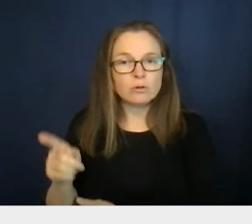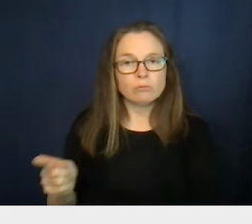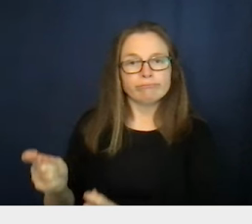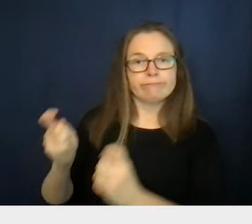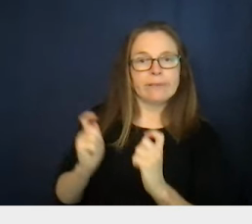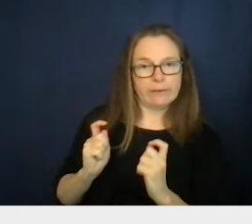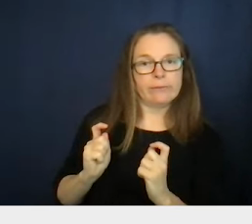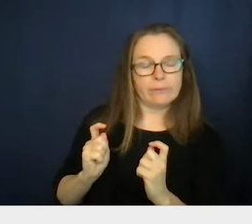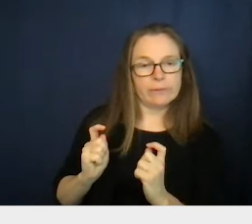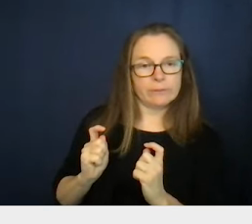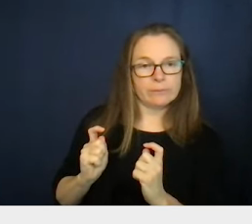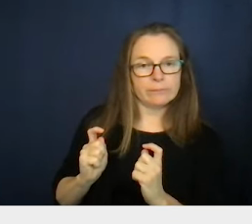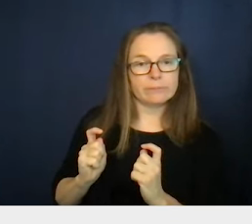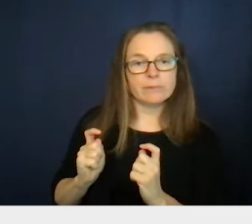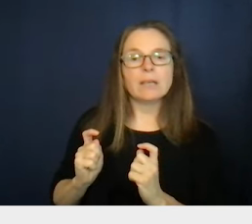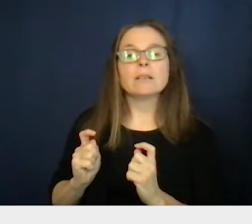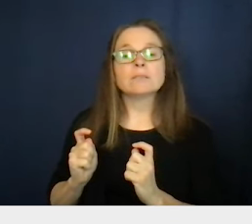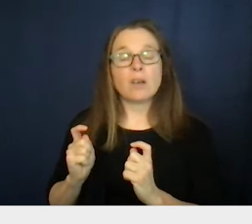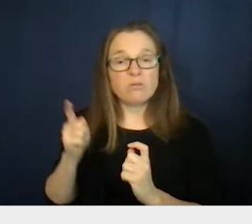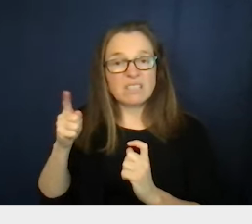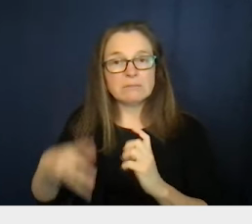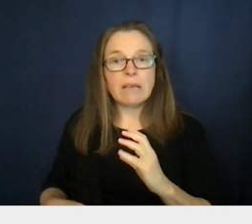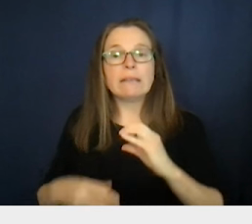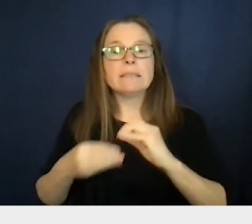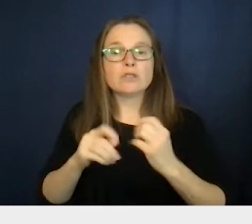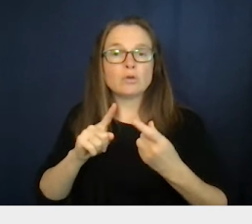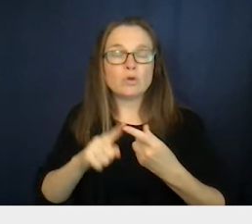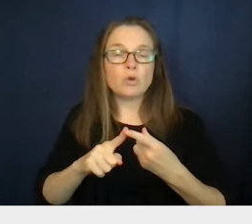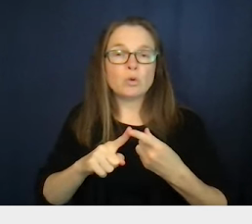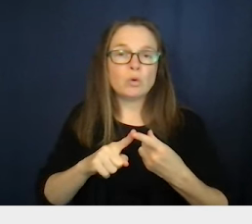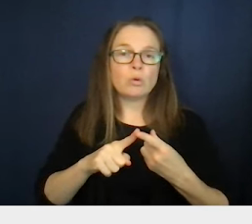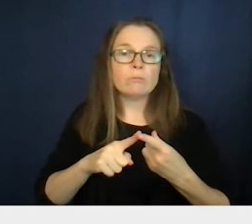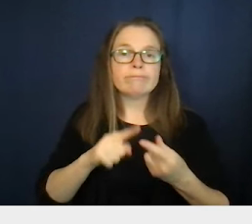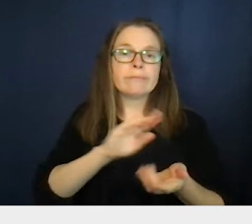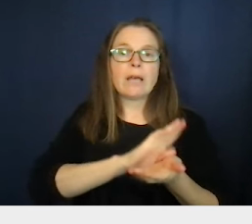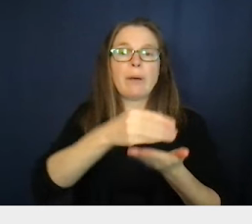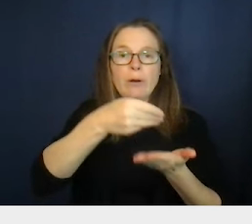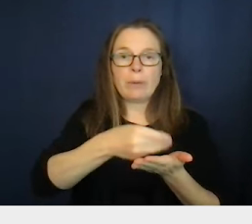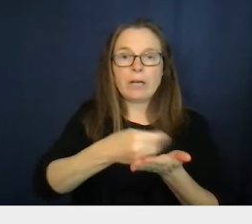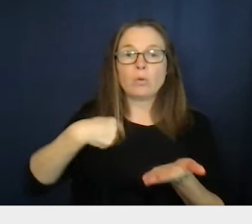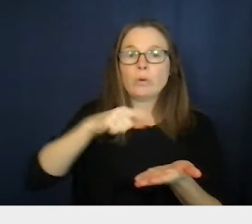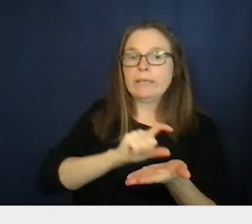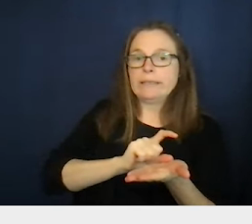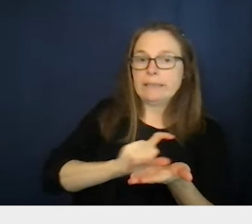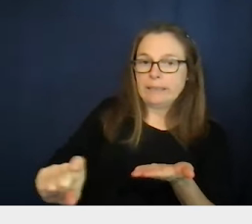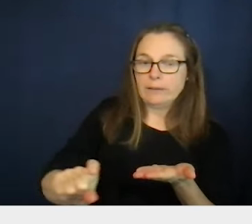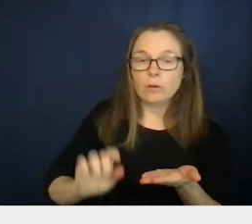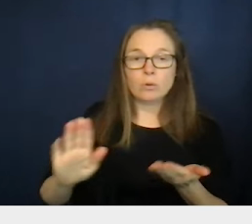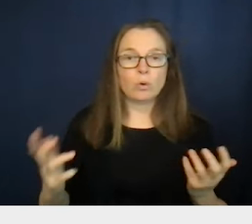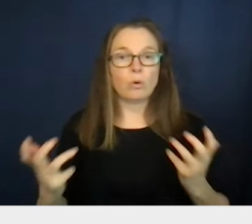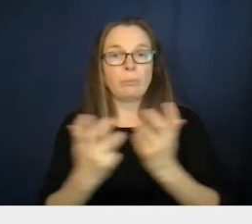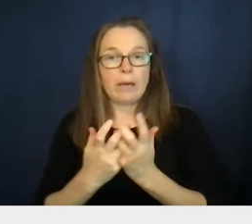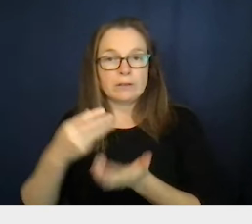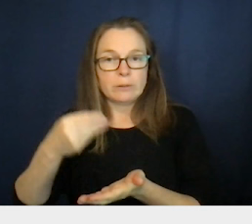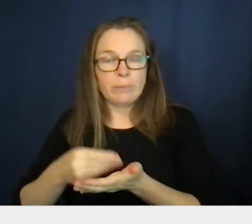and is in addition to the total allocated amount for services. The entire match must be for